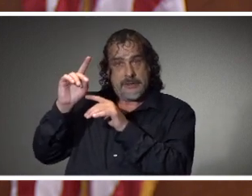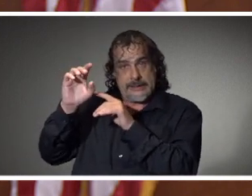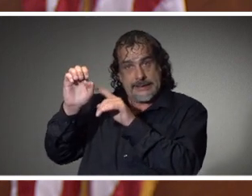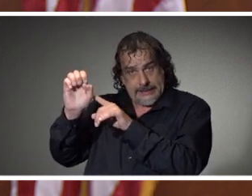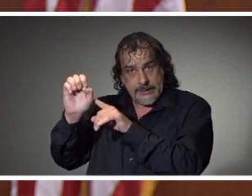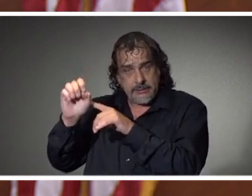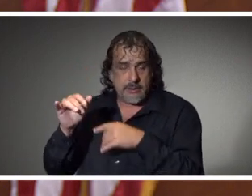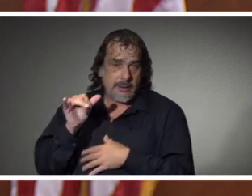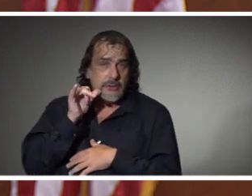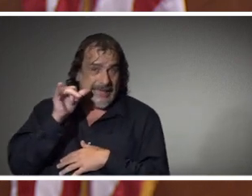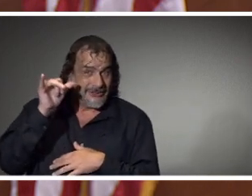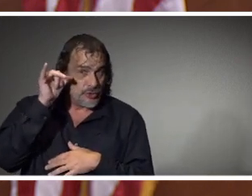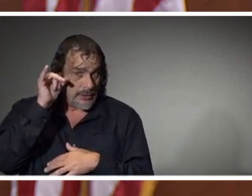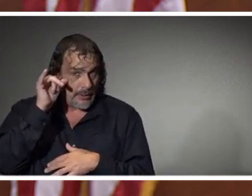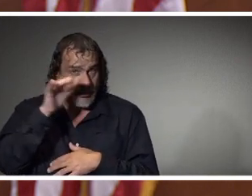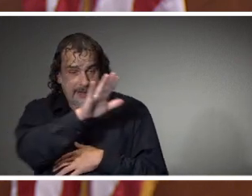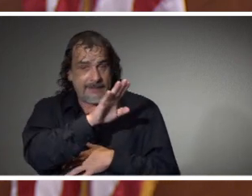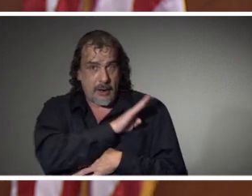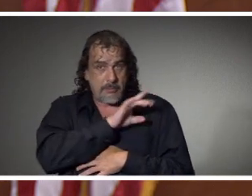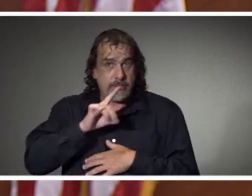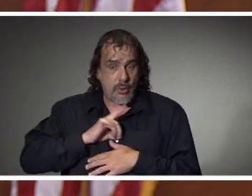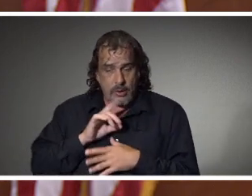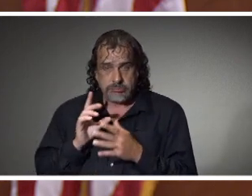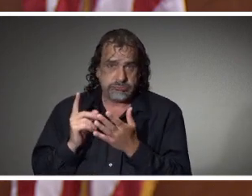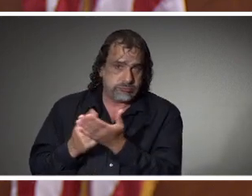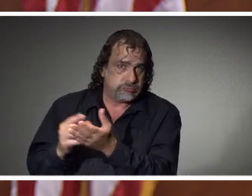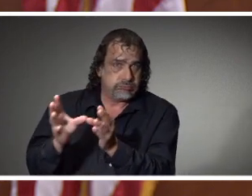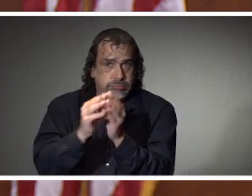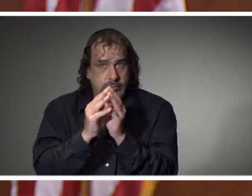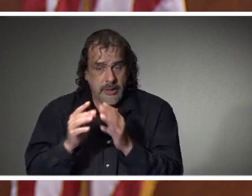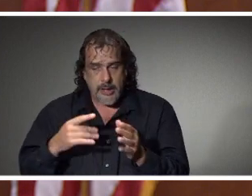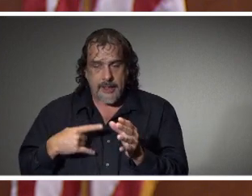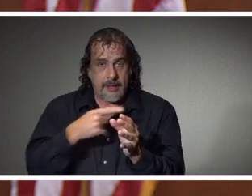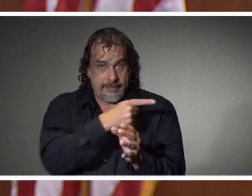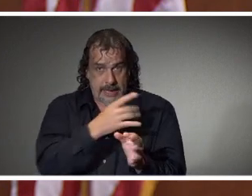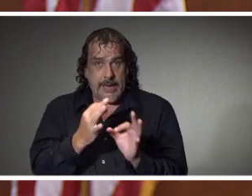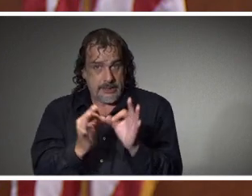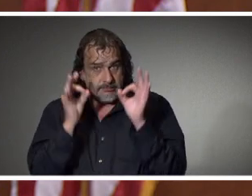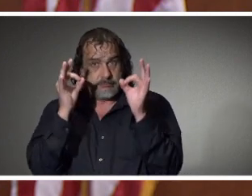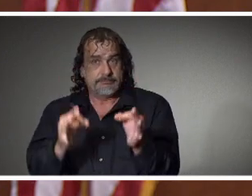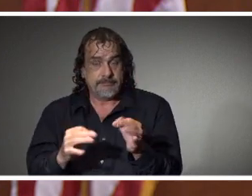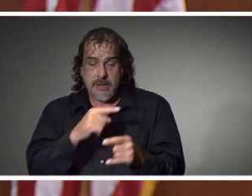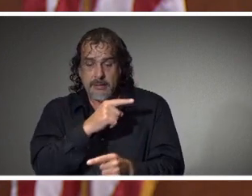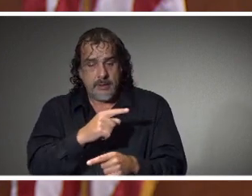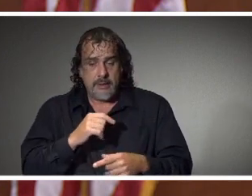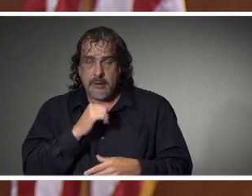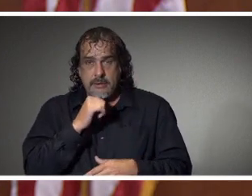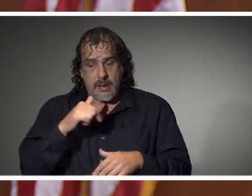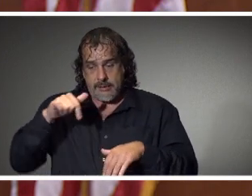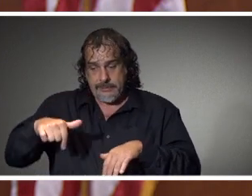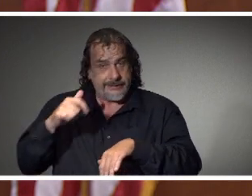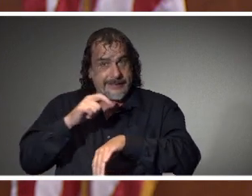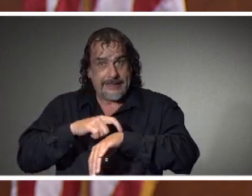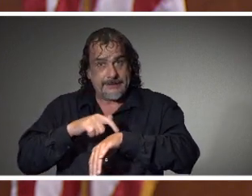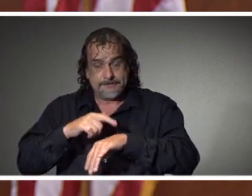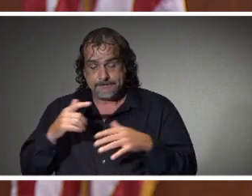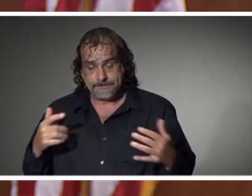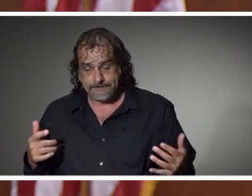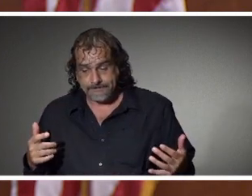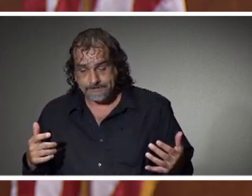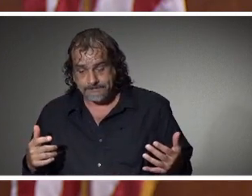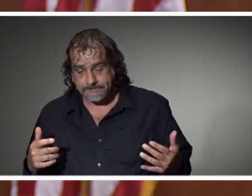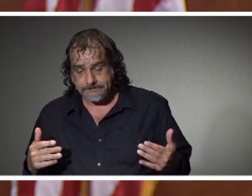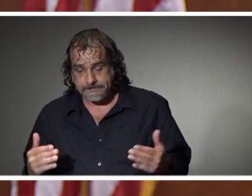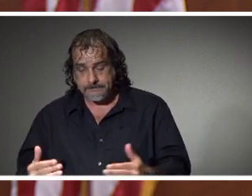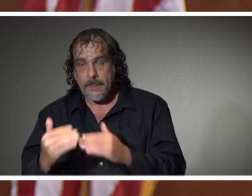did yesterday, and the board met. There was the decision that was made that they were not at this point going to